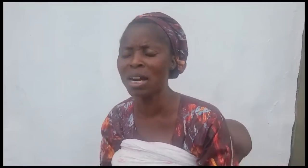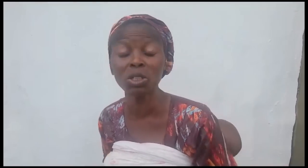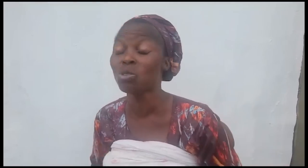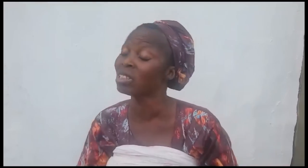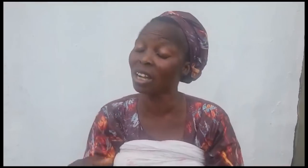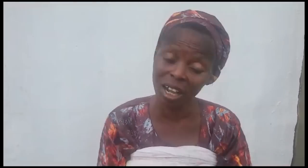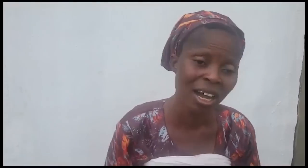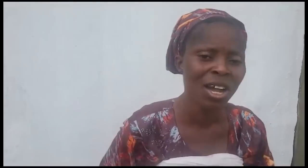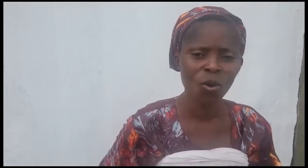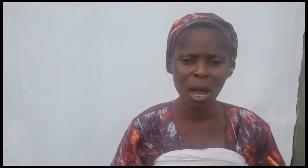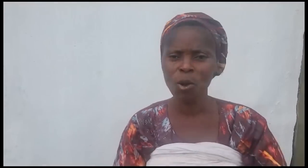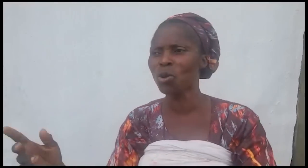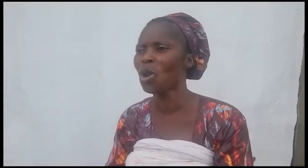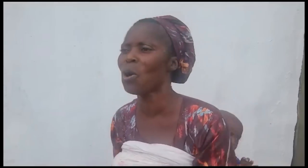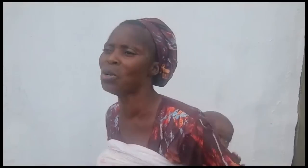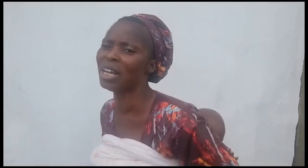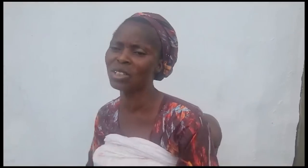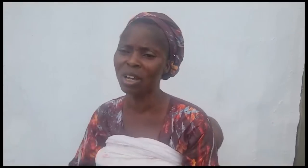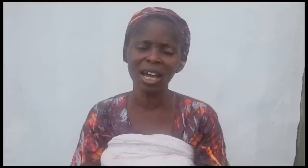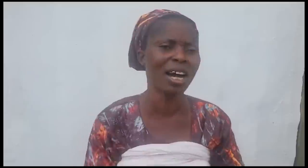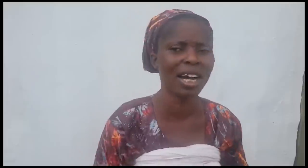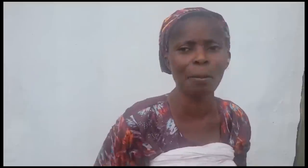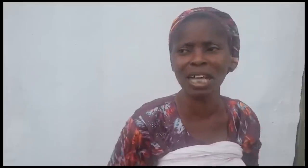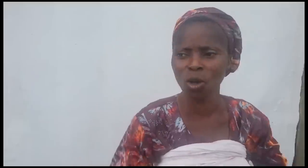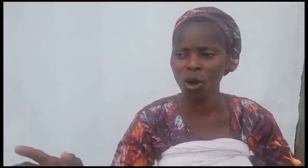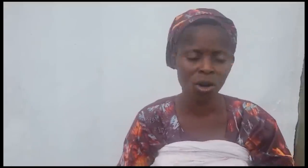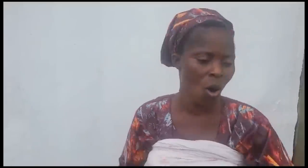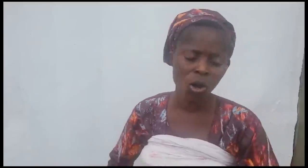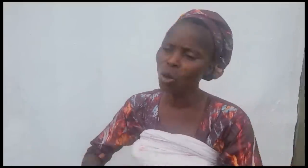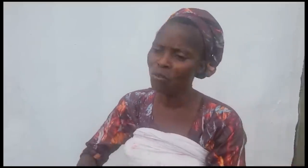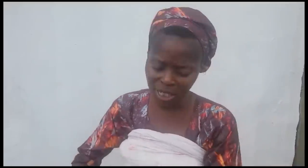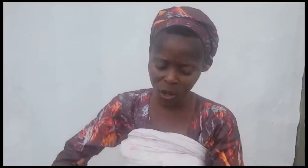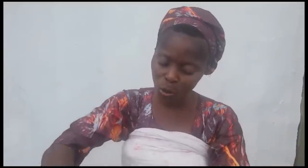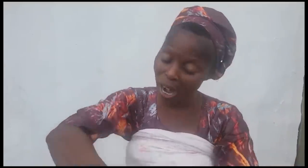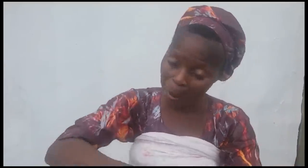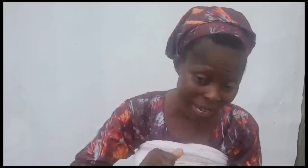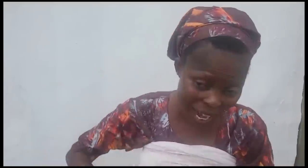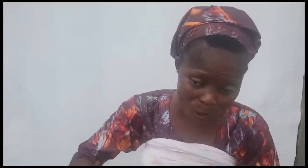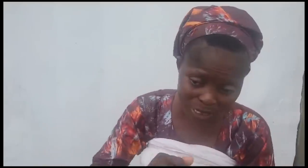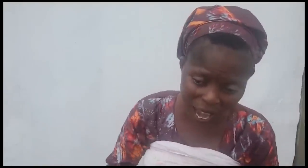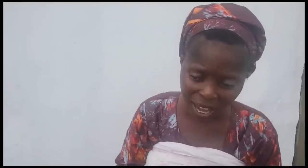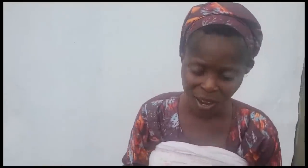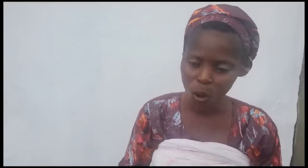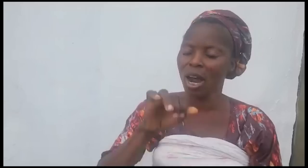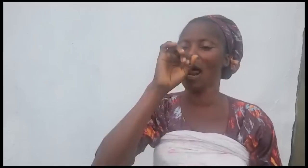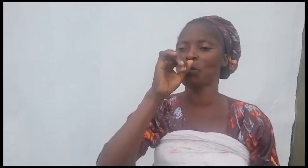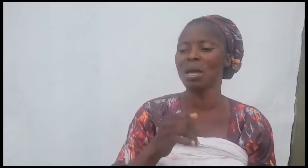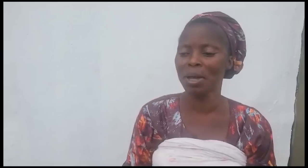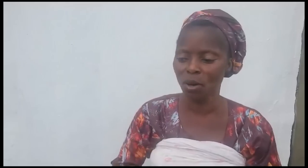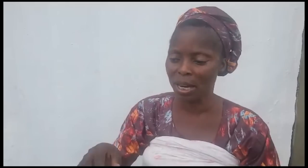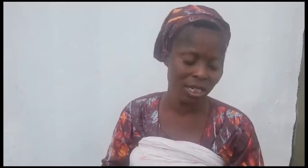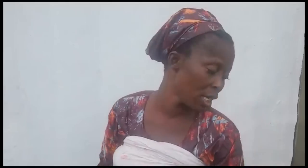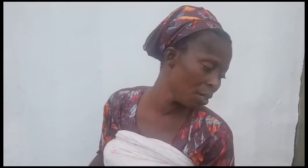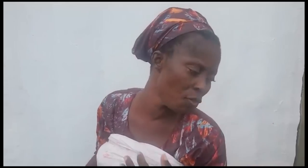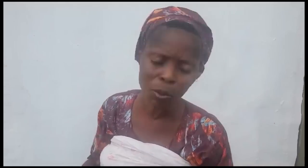bo le se wa ri mo ko si nkan kan ko da mo ronu lowo lo de lojo yen kan kan la ba sajo so funny o tu wa ra mi nera o ja o kan ra mu die